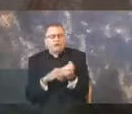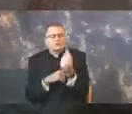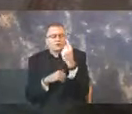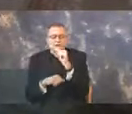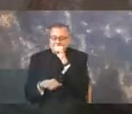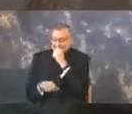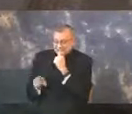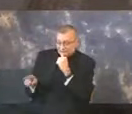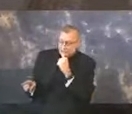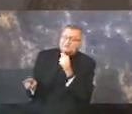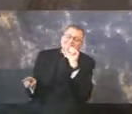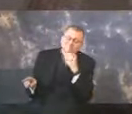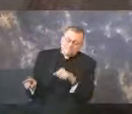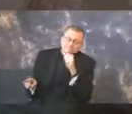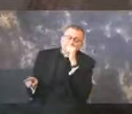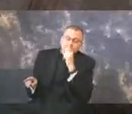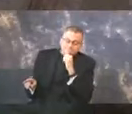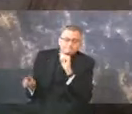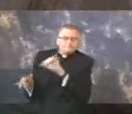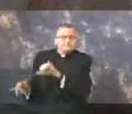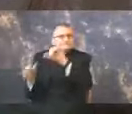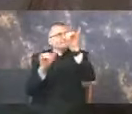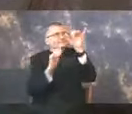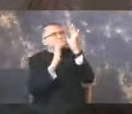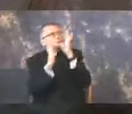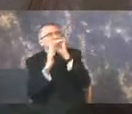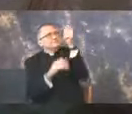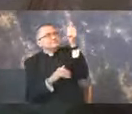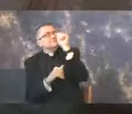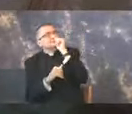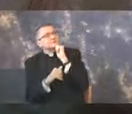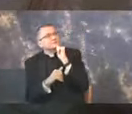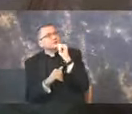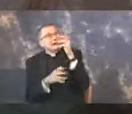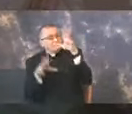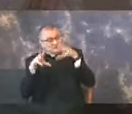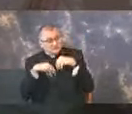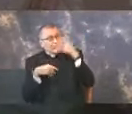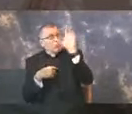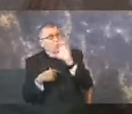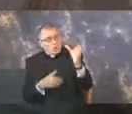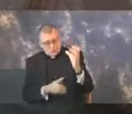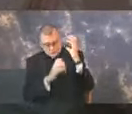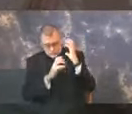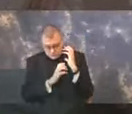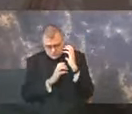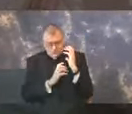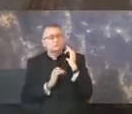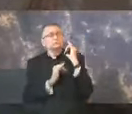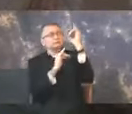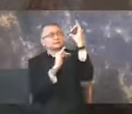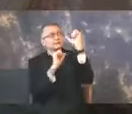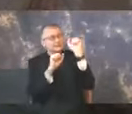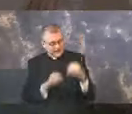of Jesus in sorrow, but also to find the grace to carry the cross that leads us to Easter.